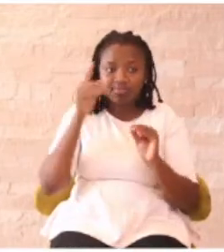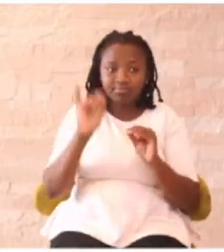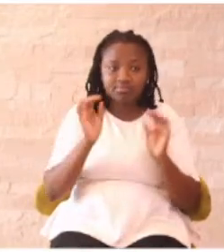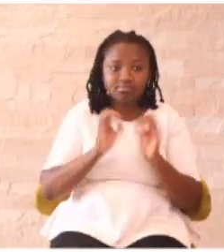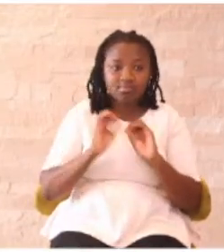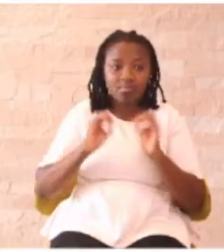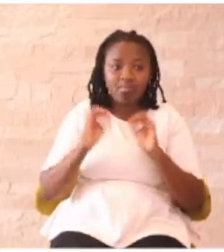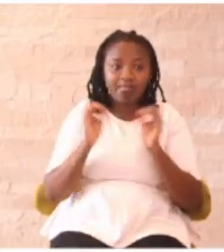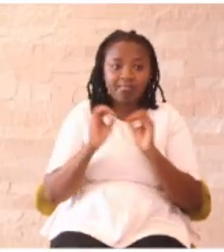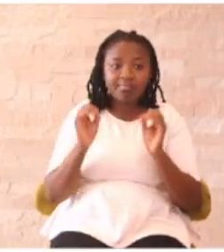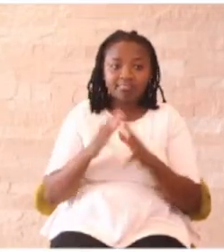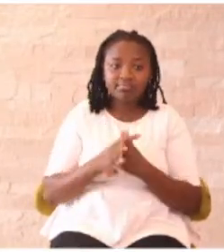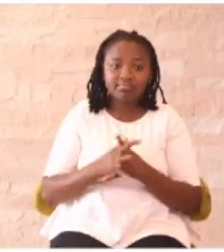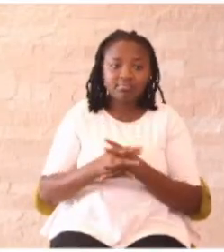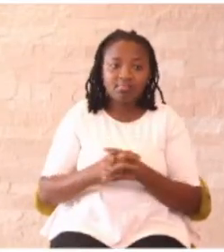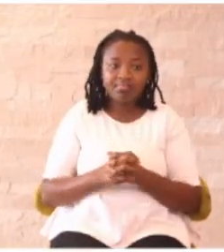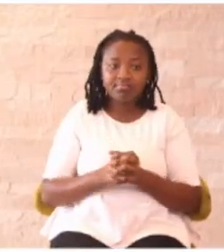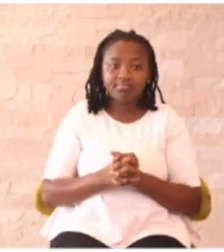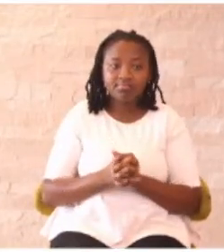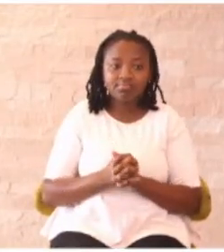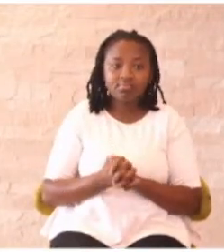make the work that need to be done?